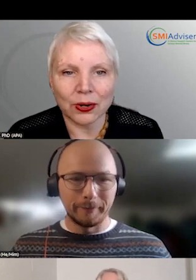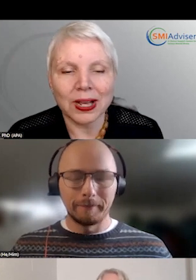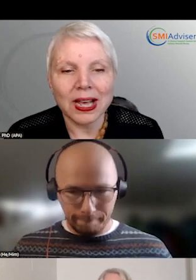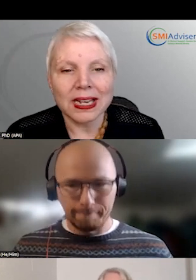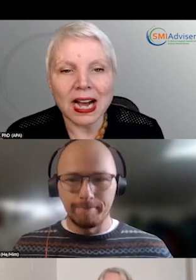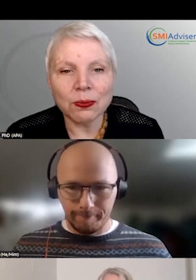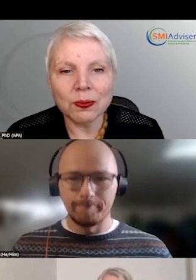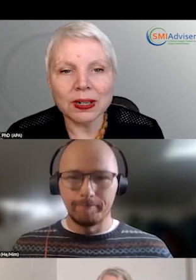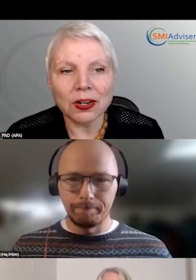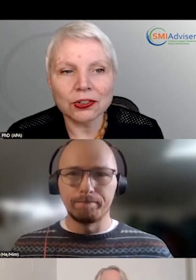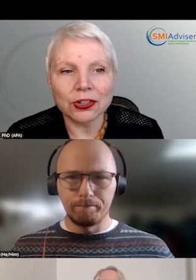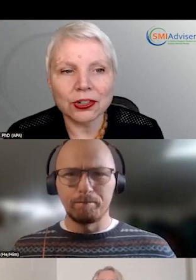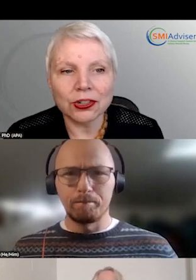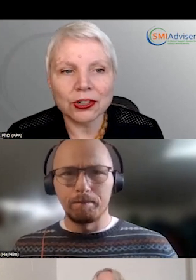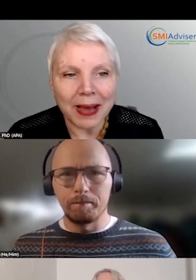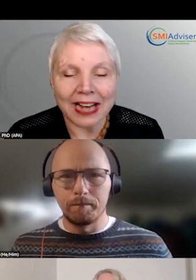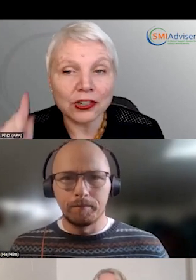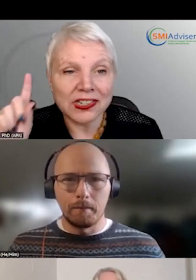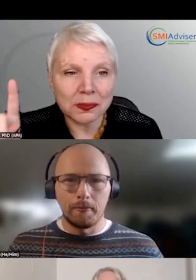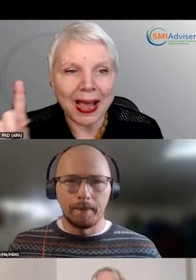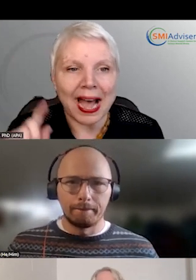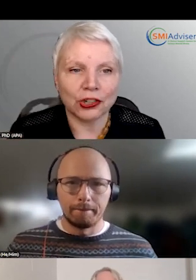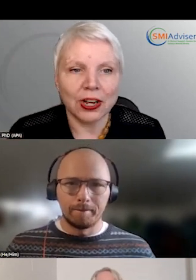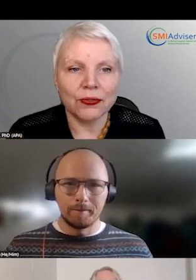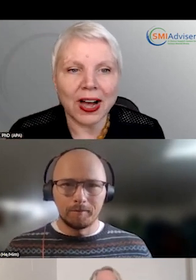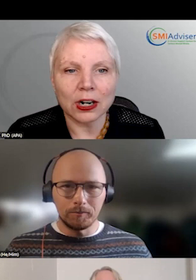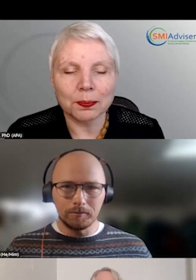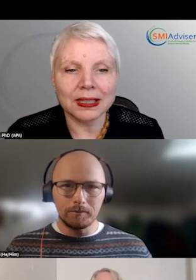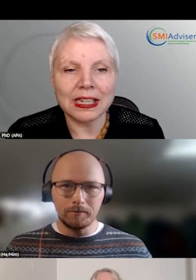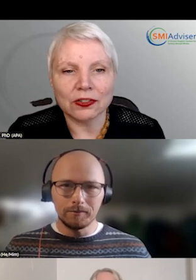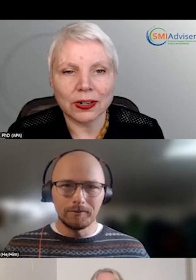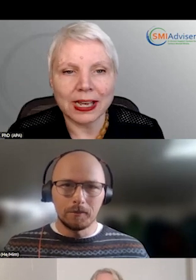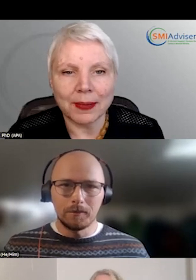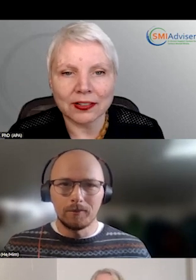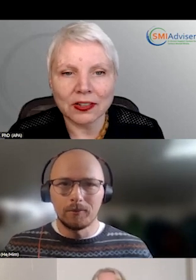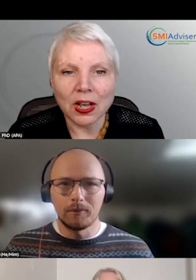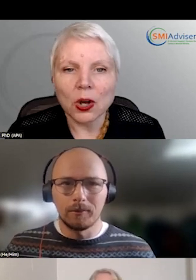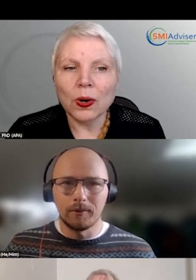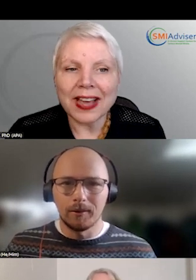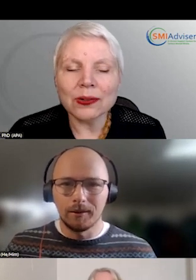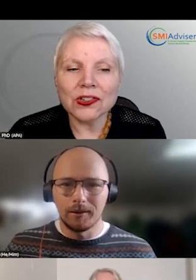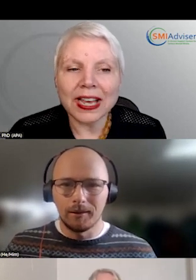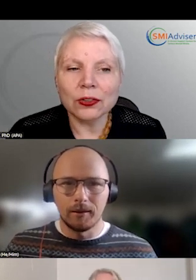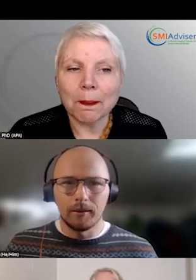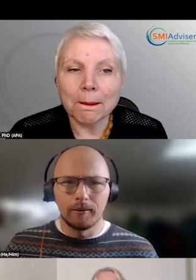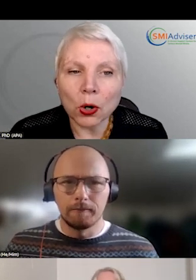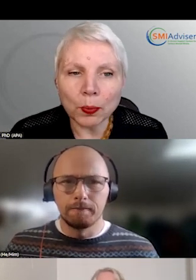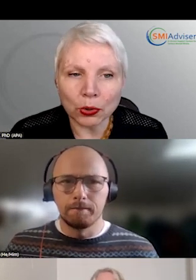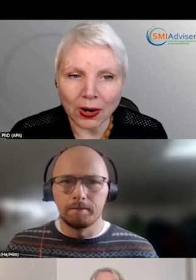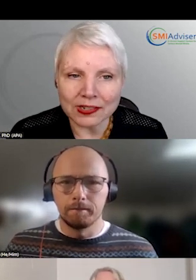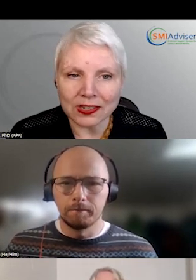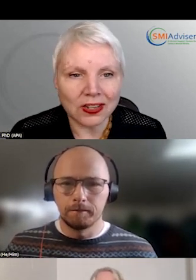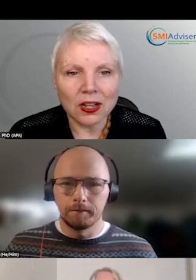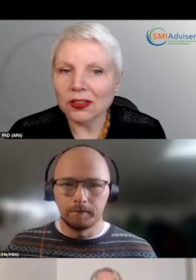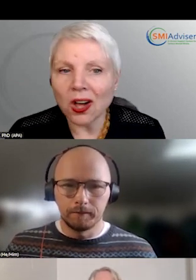the road. 911 culture is to dispatch, fire, police, or EMS. Without scaled